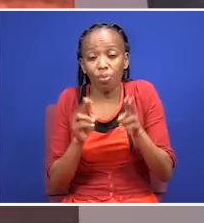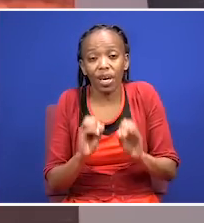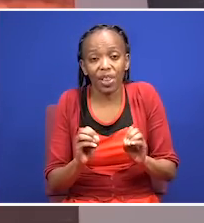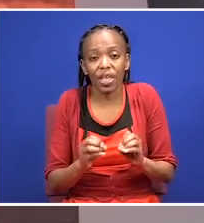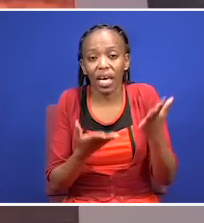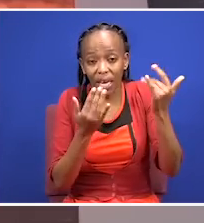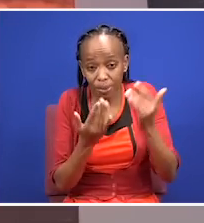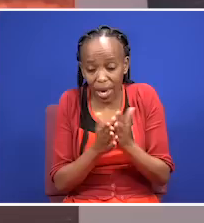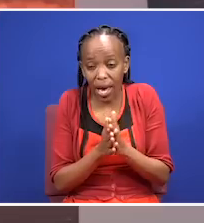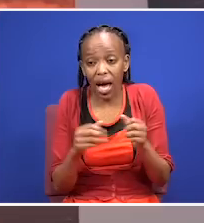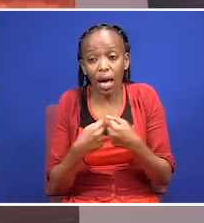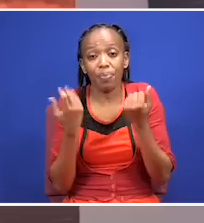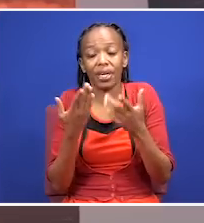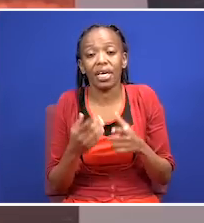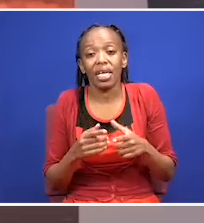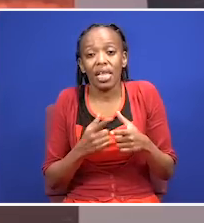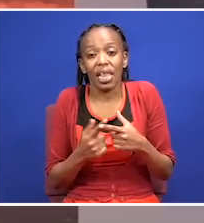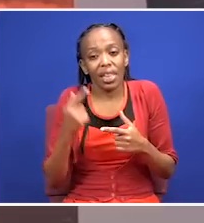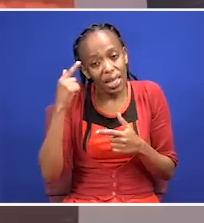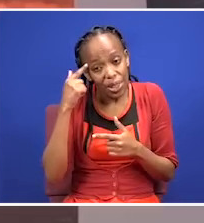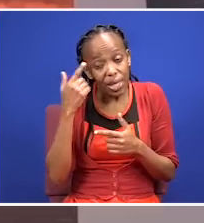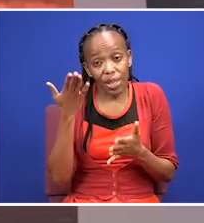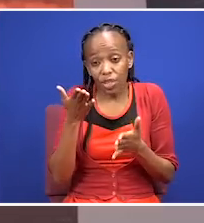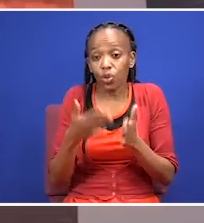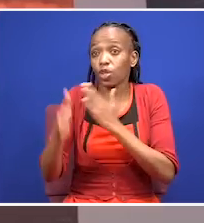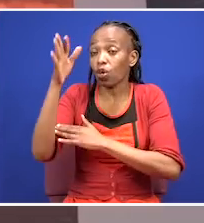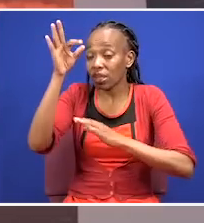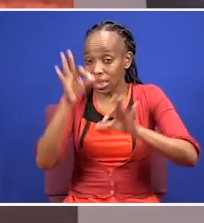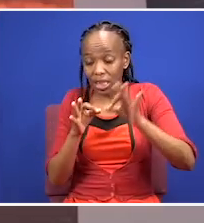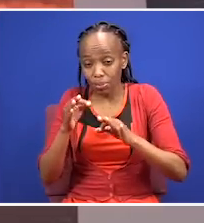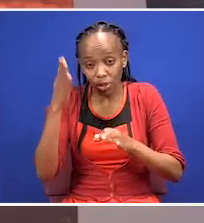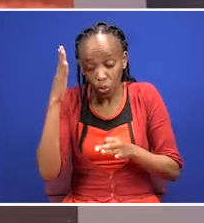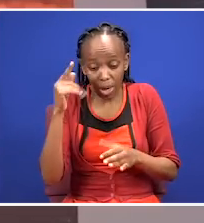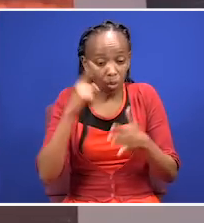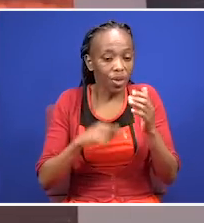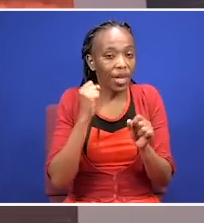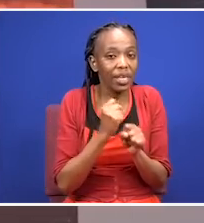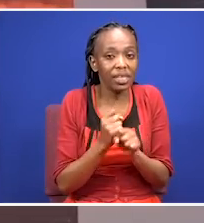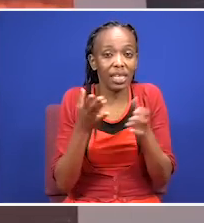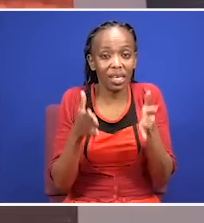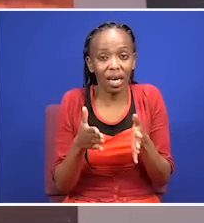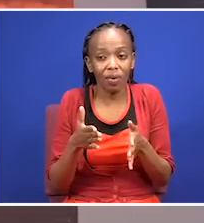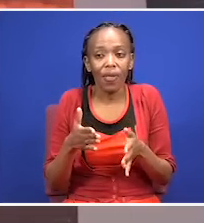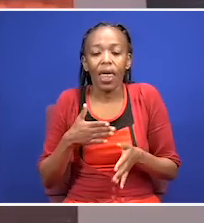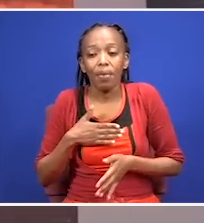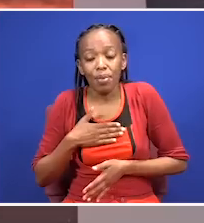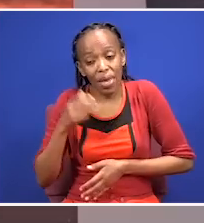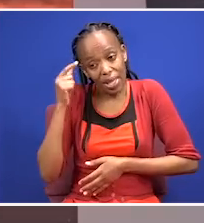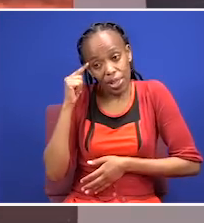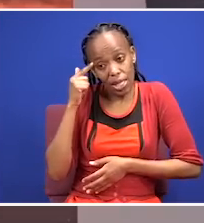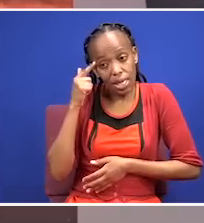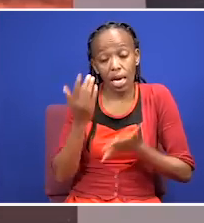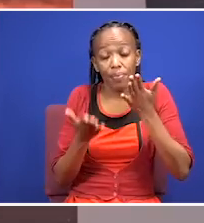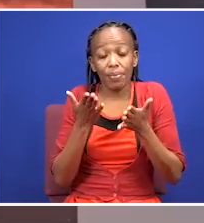they quickly would think that this was god's judgment because of what they had done and therefore i perceive that